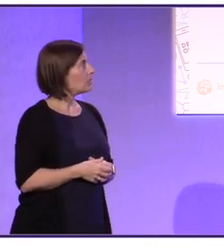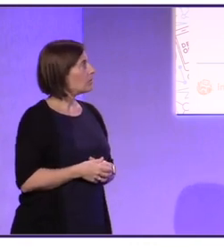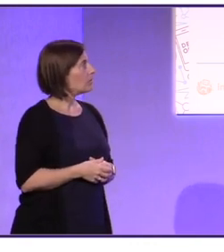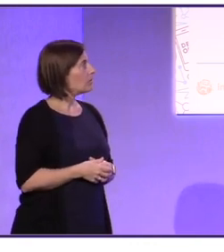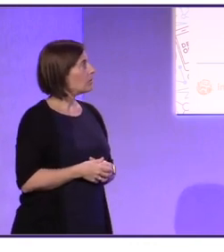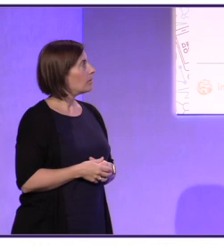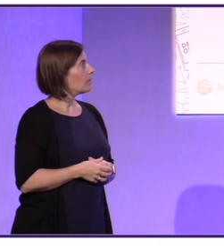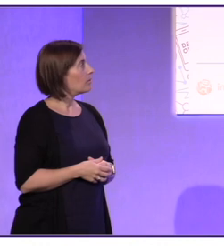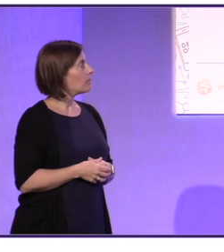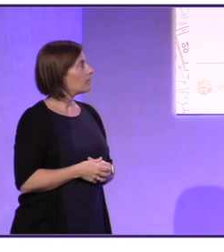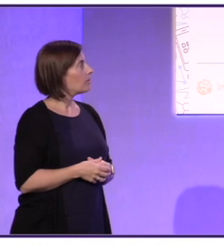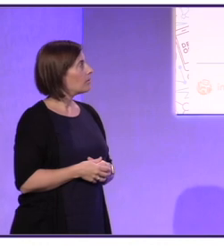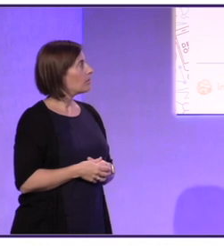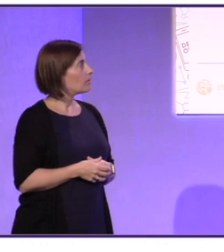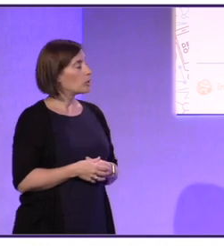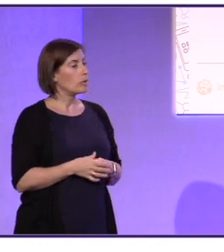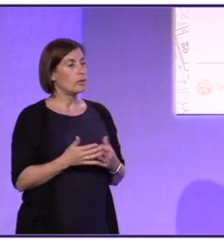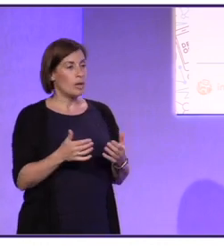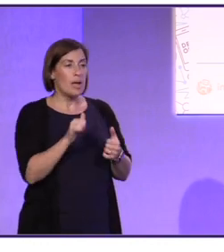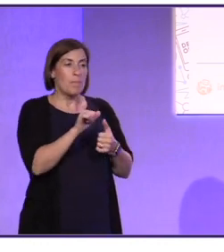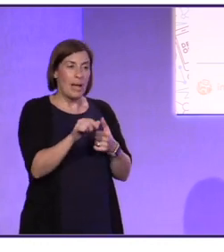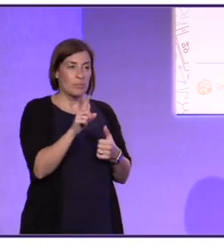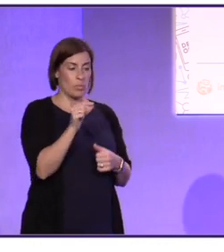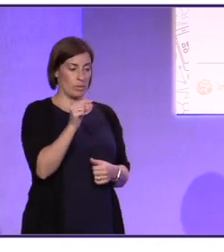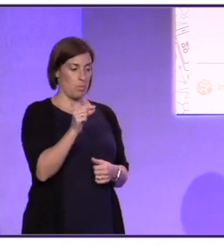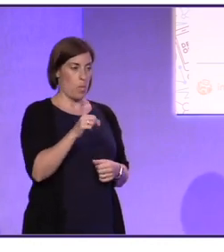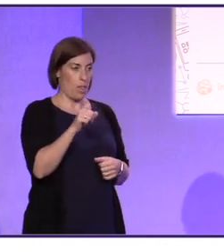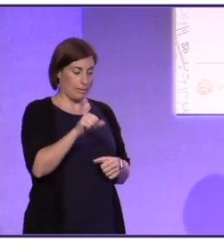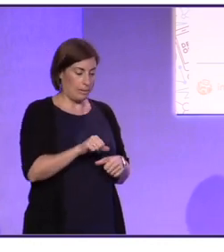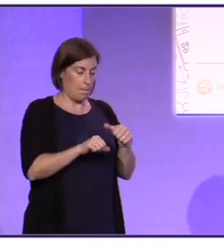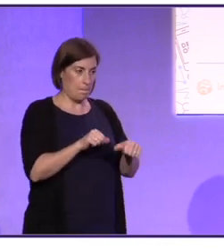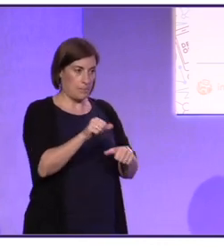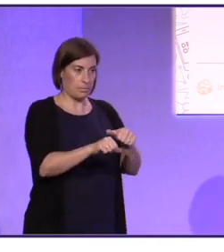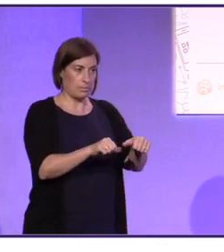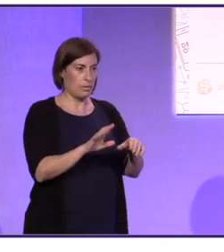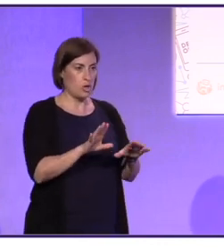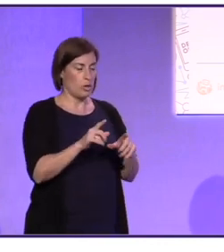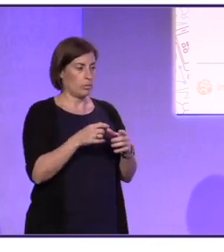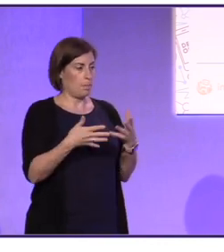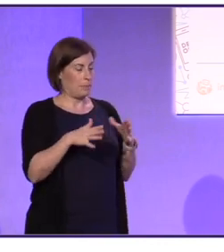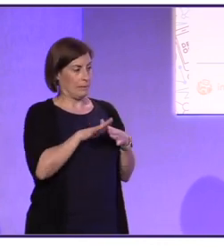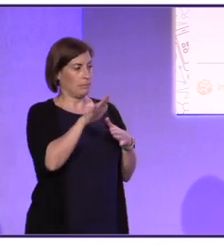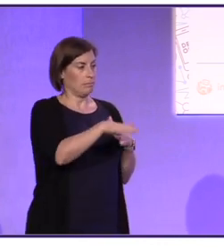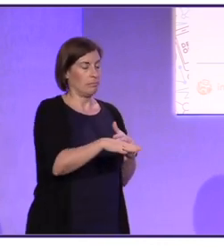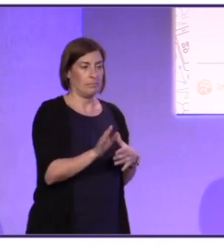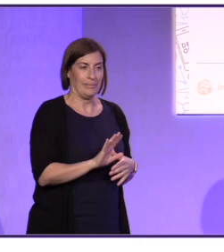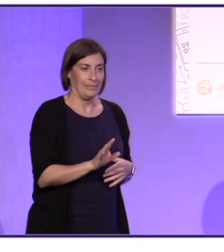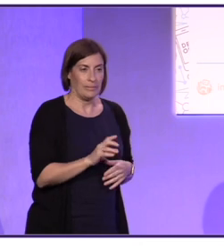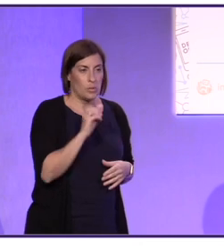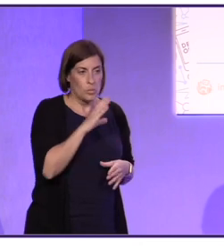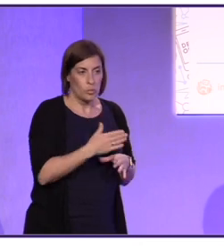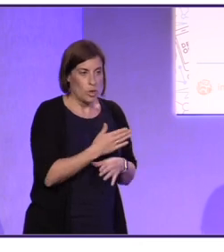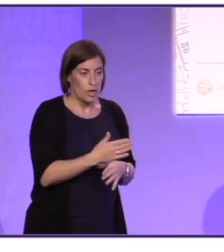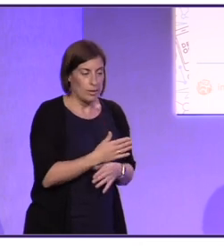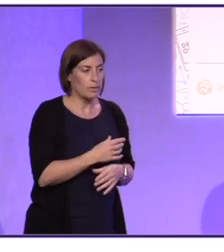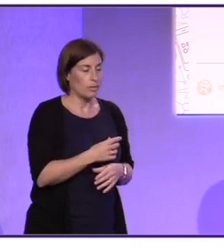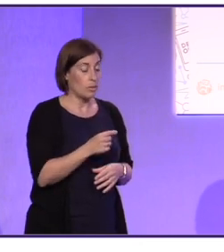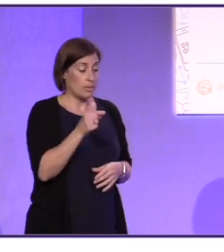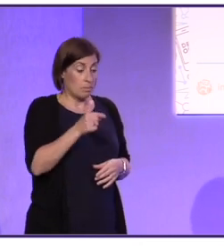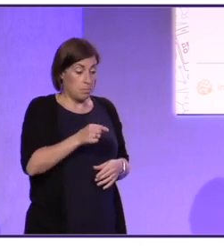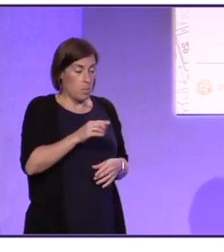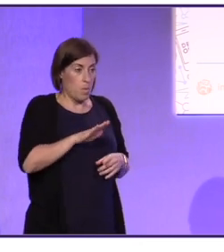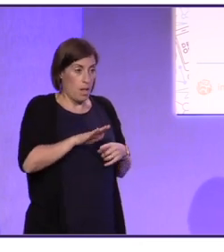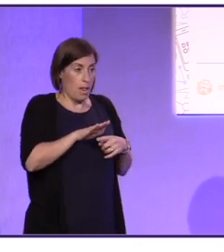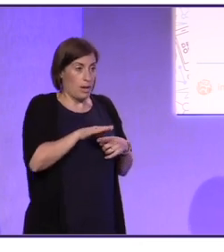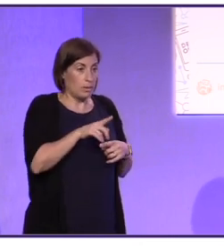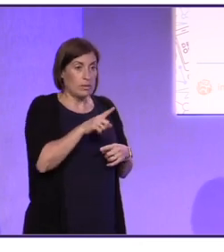There is always the next baby step. So as soon as you have fixed one thing, and it can be the most tiny thing that you have. Imagine